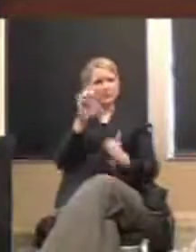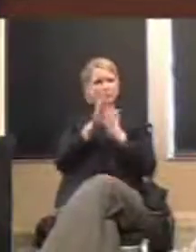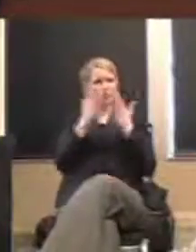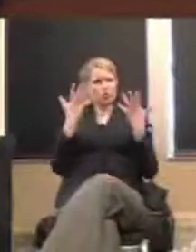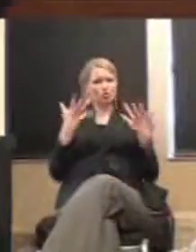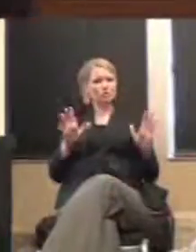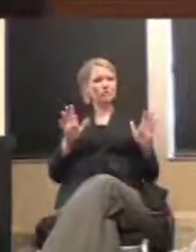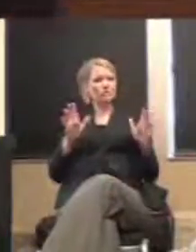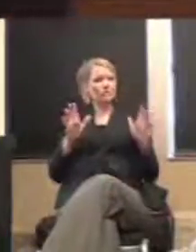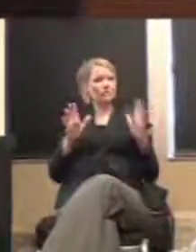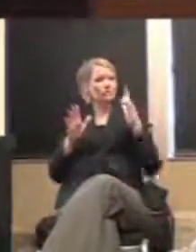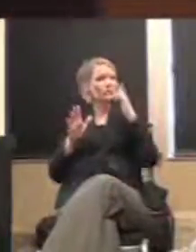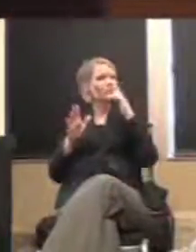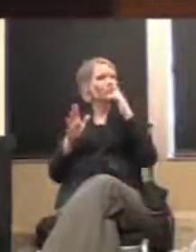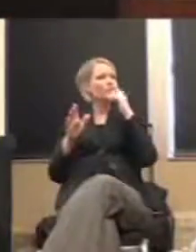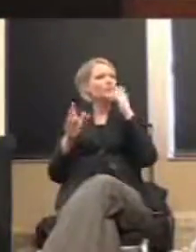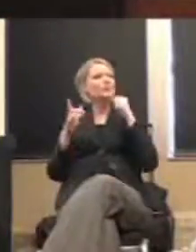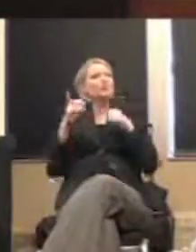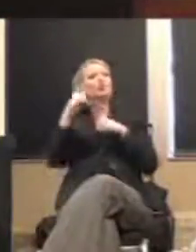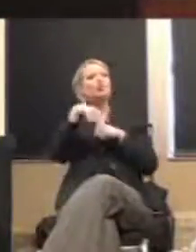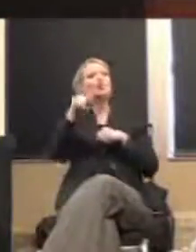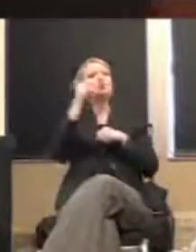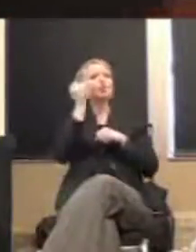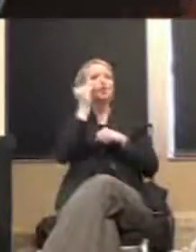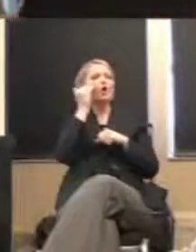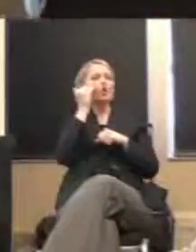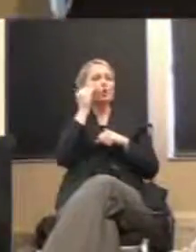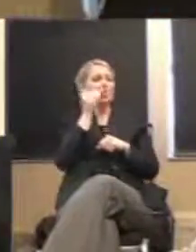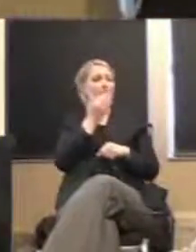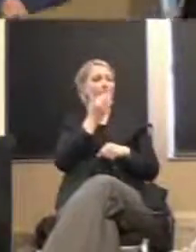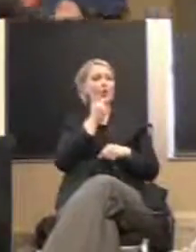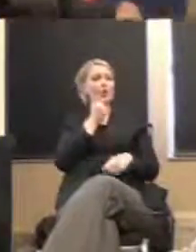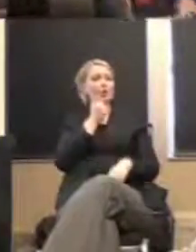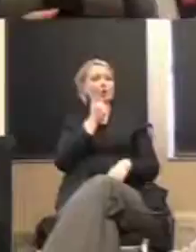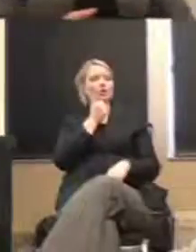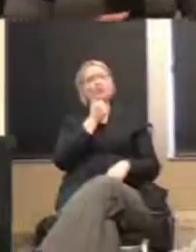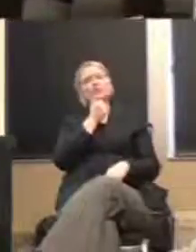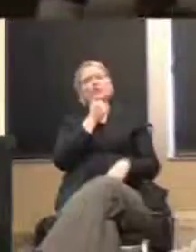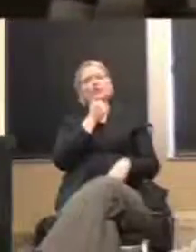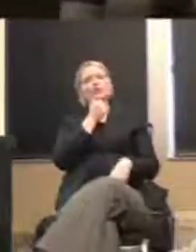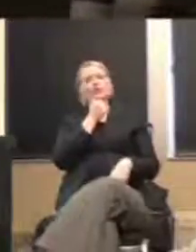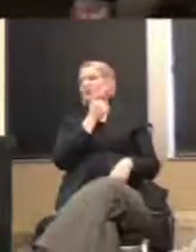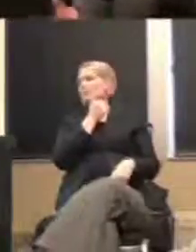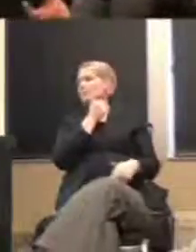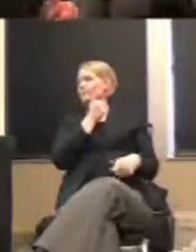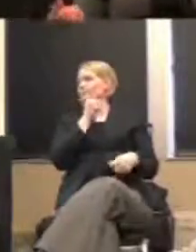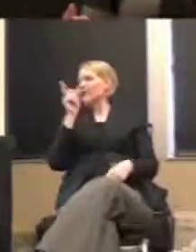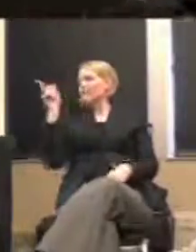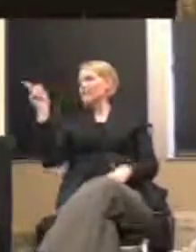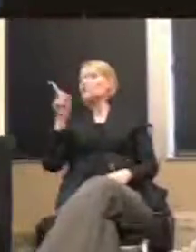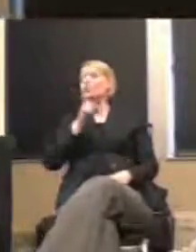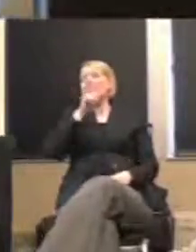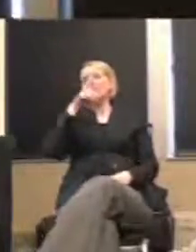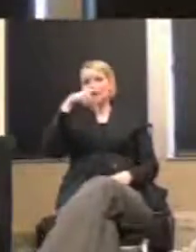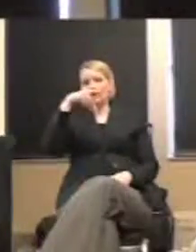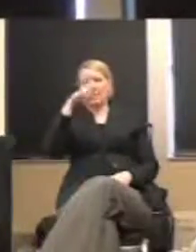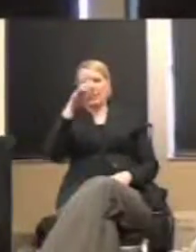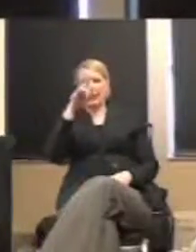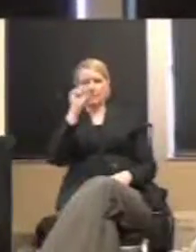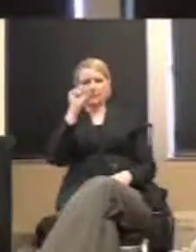Okay. And you know that those colors, most of them are not actual. This is a real PECS. There's a couple of real PECS